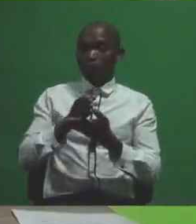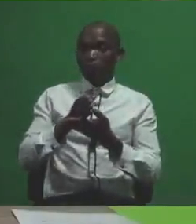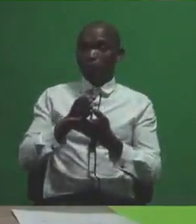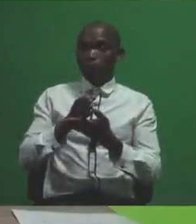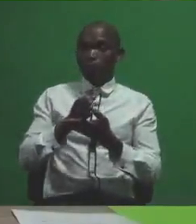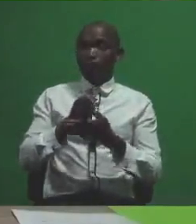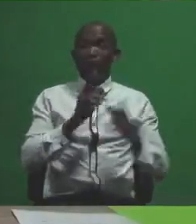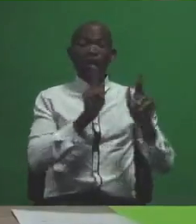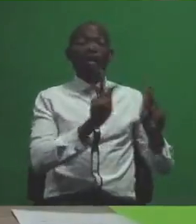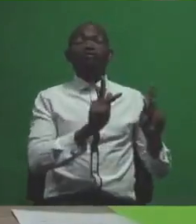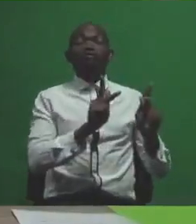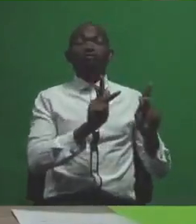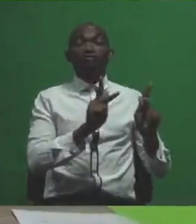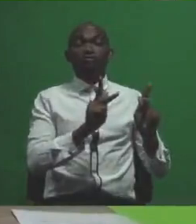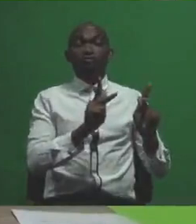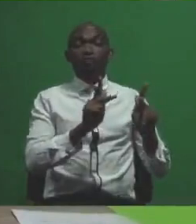if